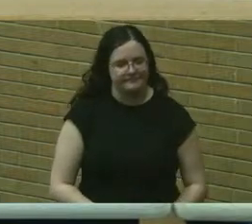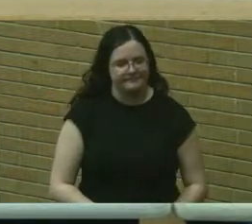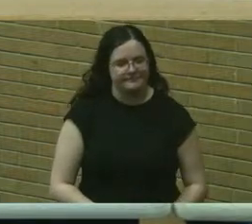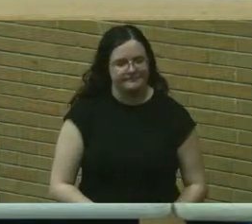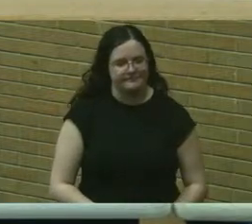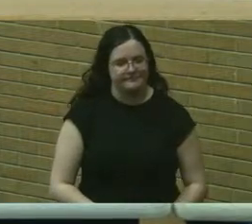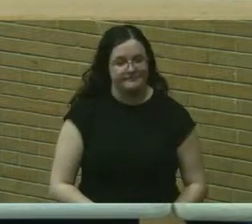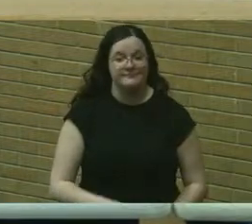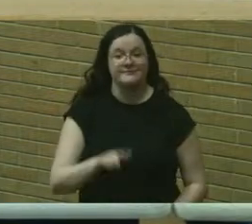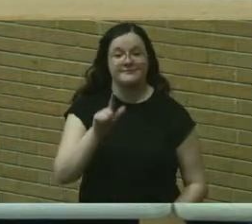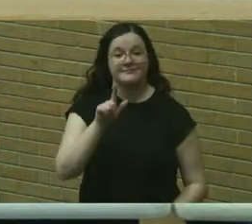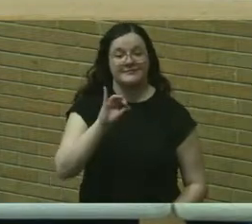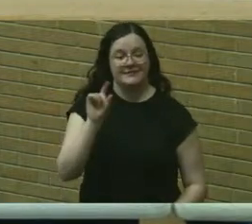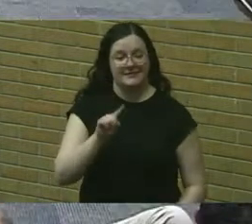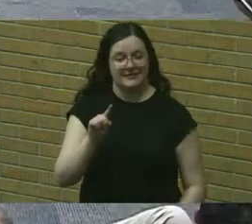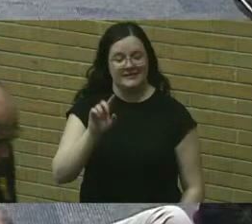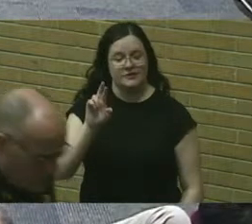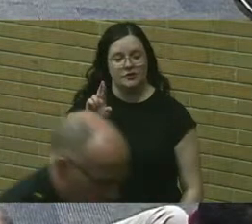Liz Reynolds.